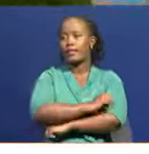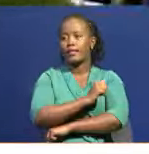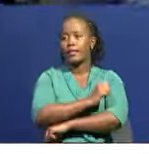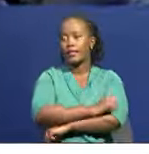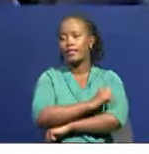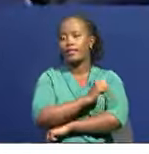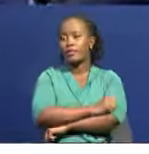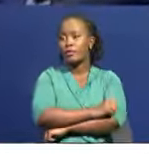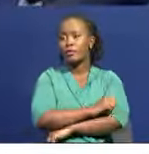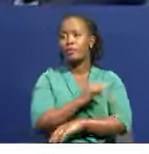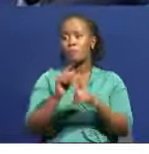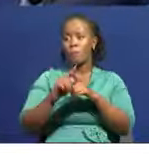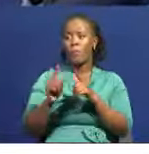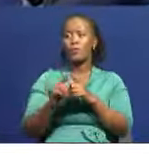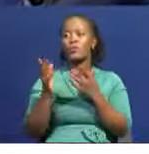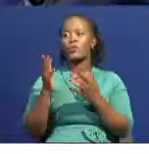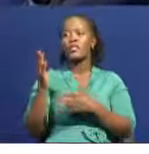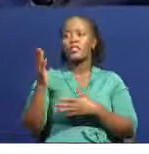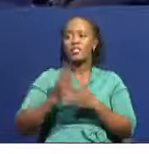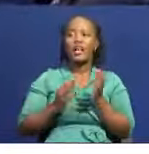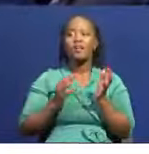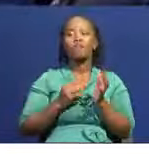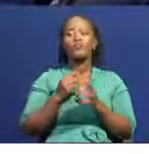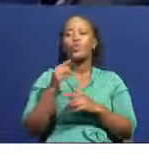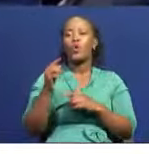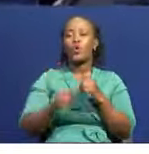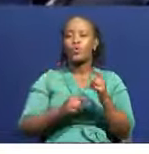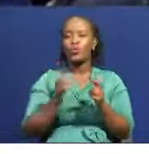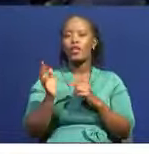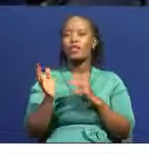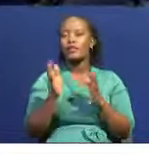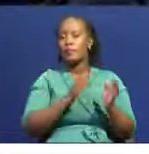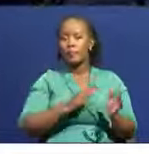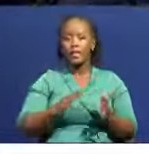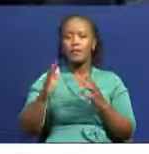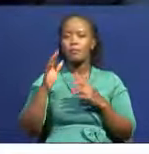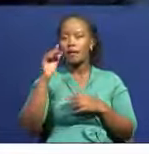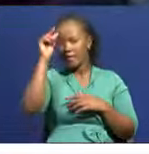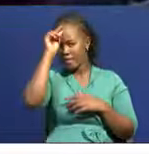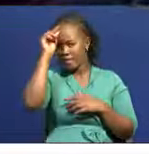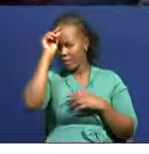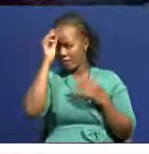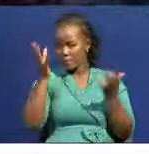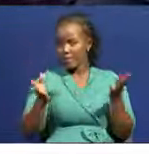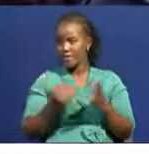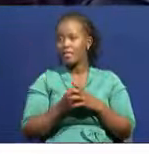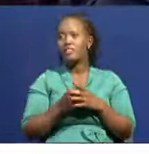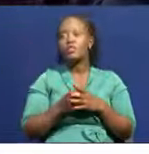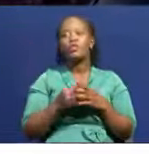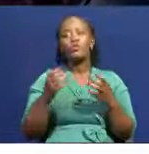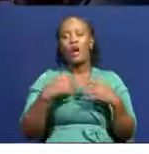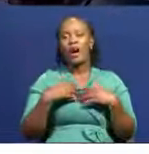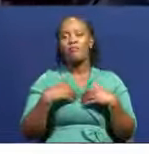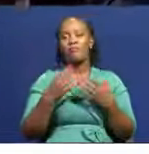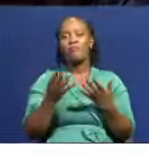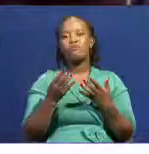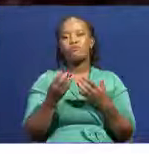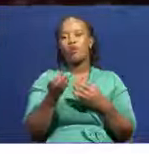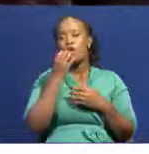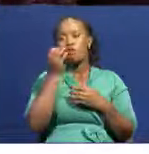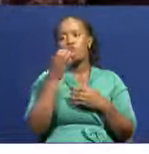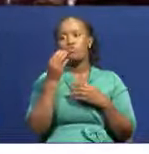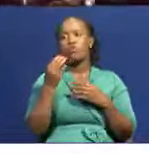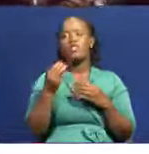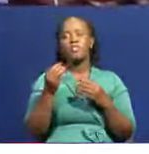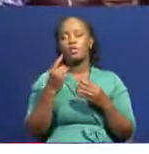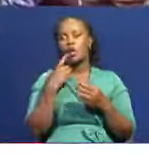particular statement, some of the ongoing intervention that the government has put in place is the dry foods and supply of 50 bags of rice